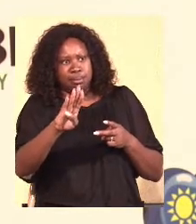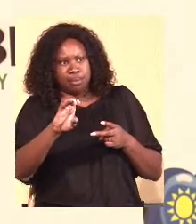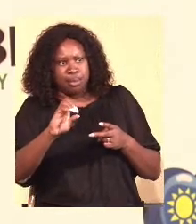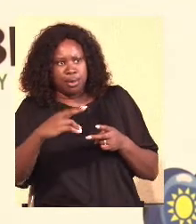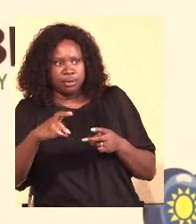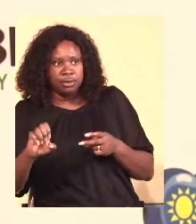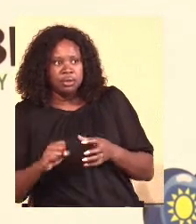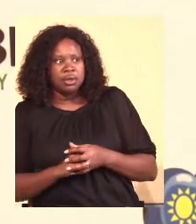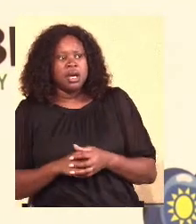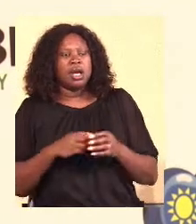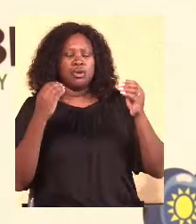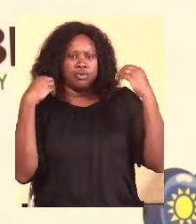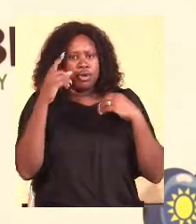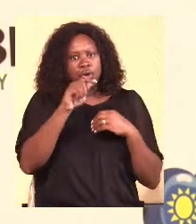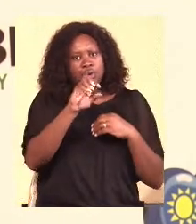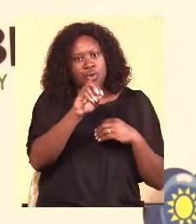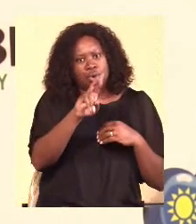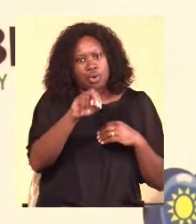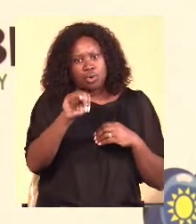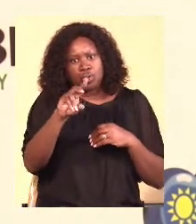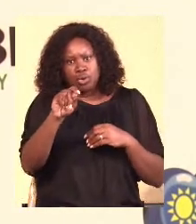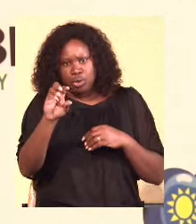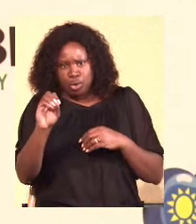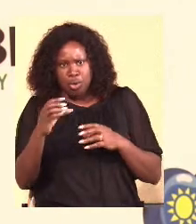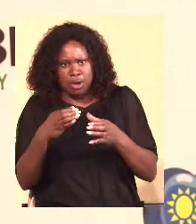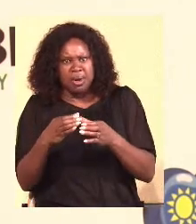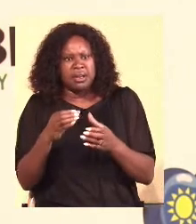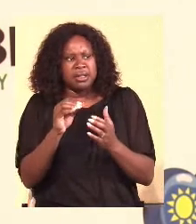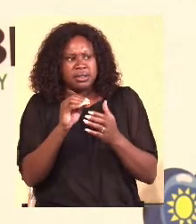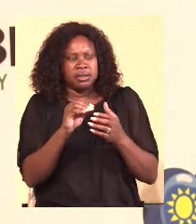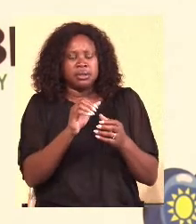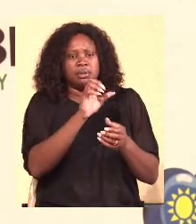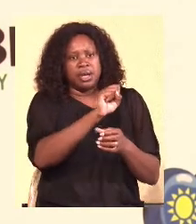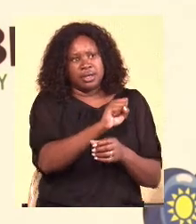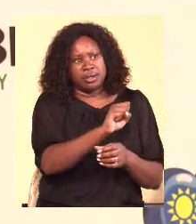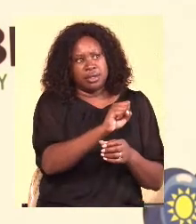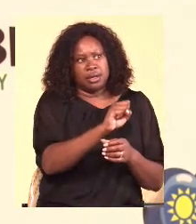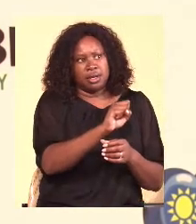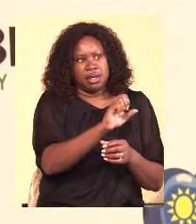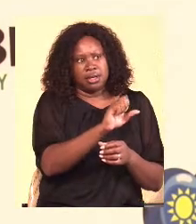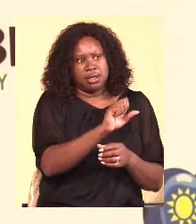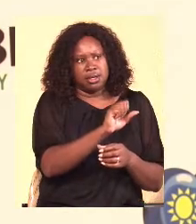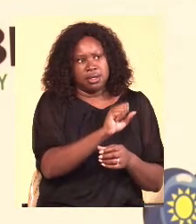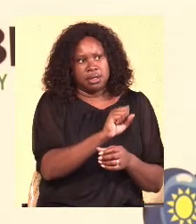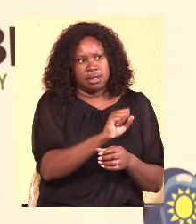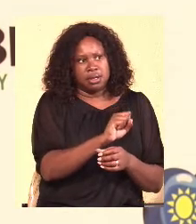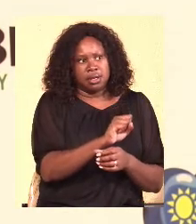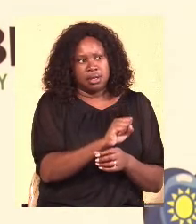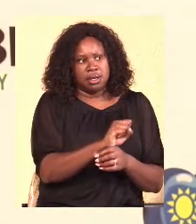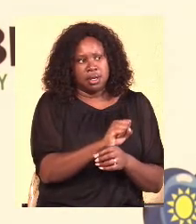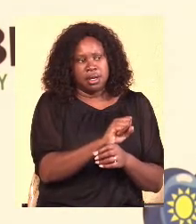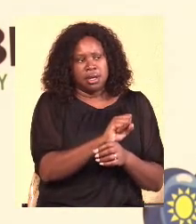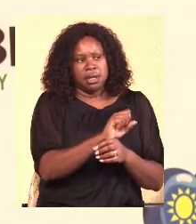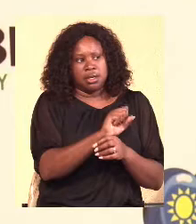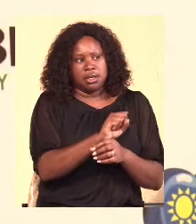fact, the University of Toronto's company is even listed on stock exchange. This is the way to go for institutions